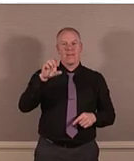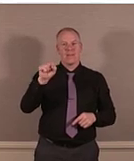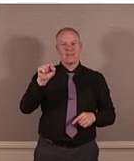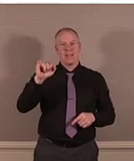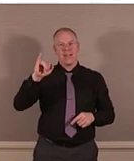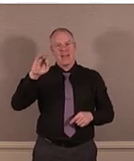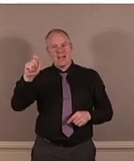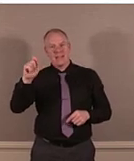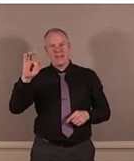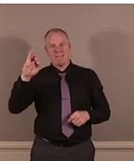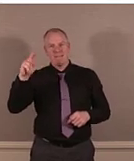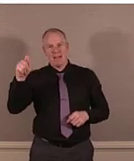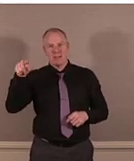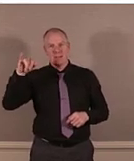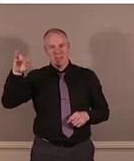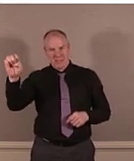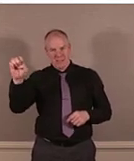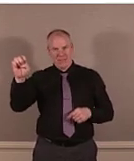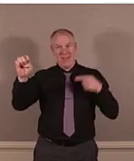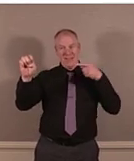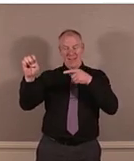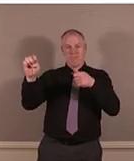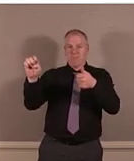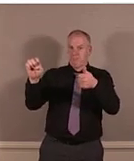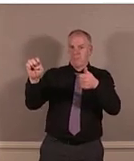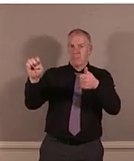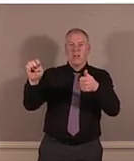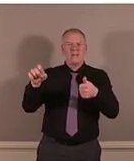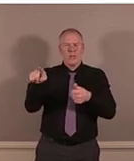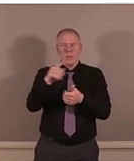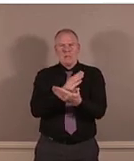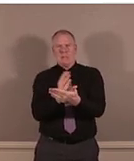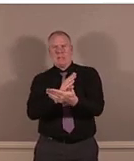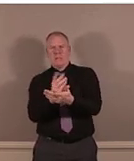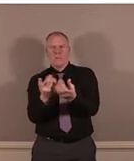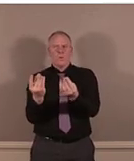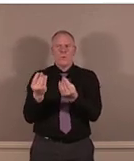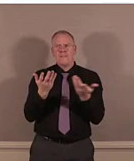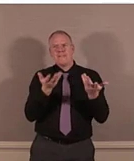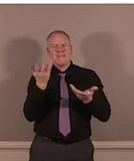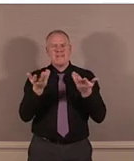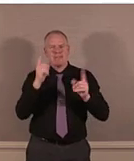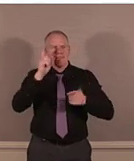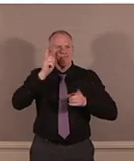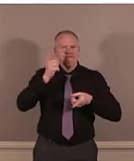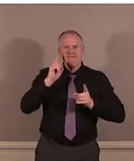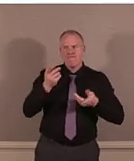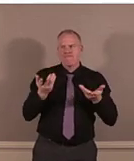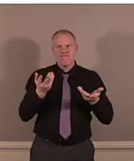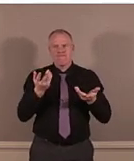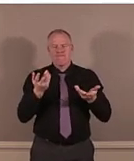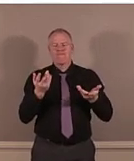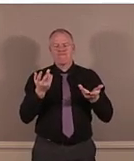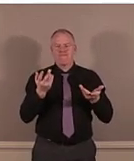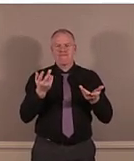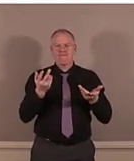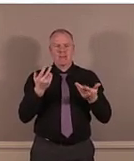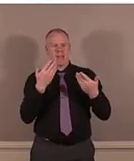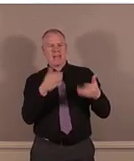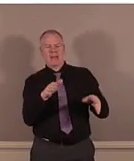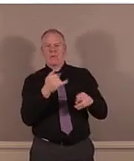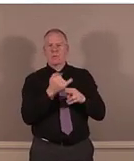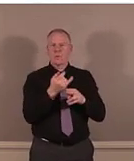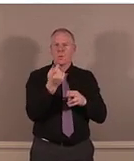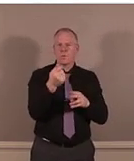www.thisisvet.ie. But if you're unsure of what you're going to do and you're not too sure, and you're leaving